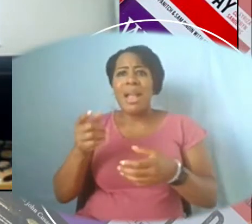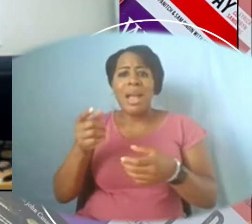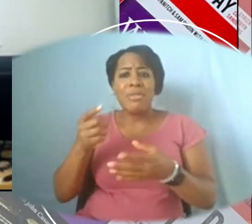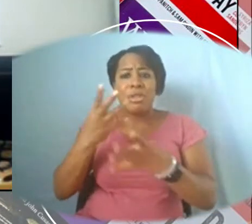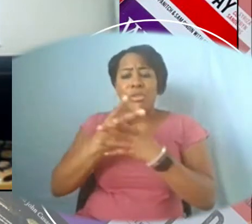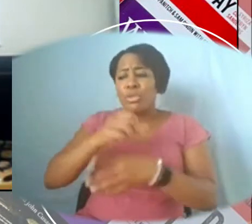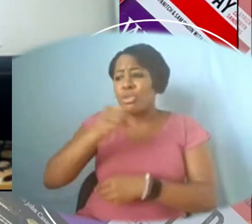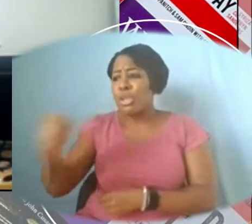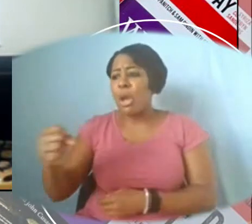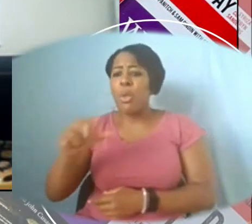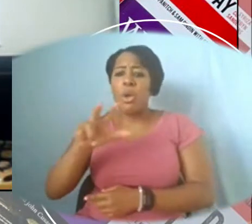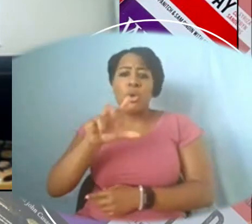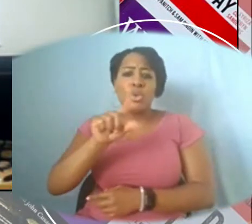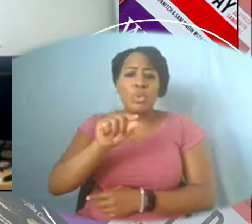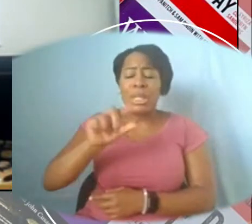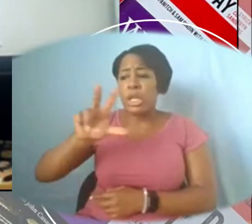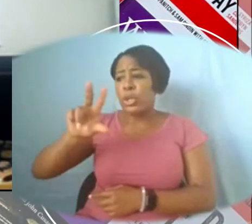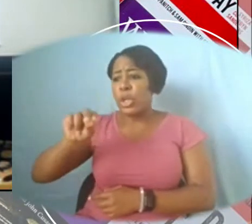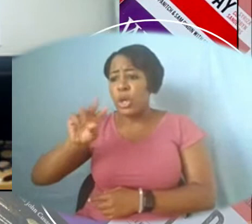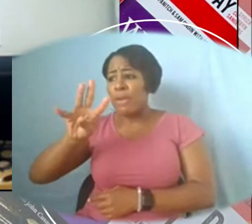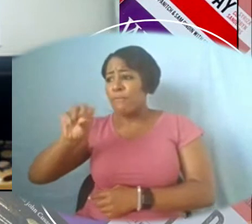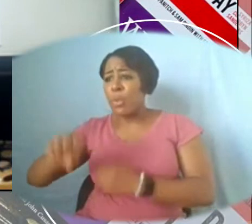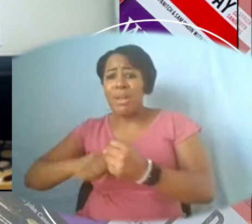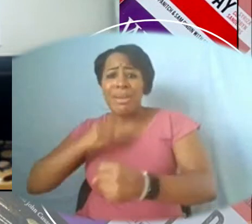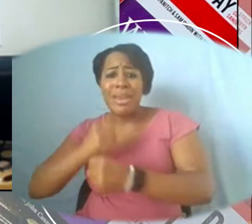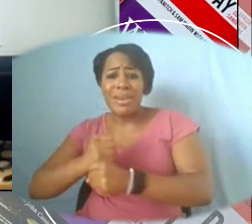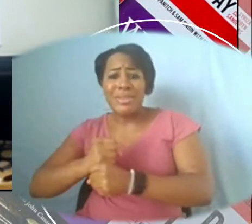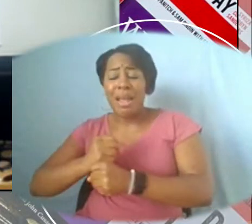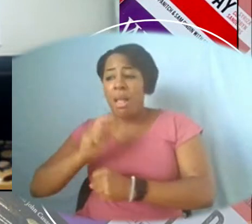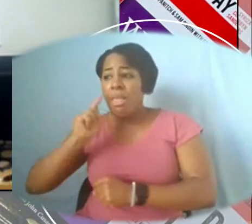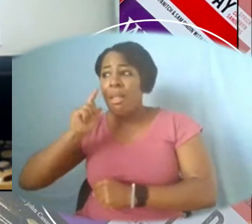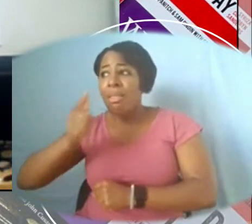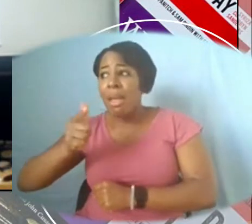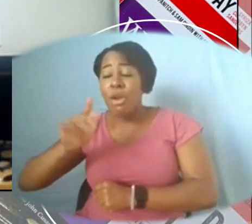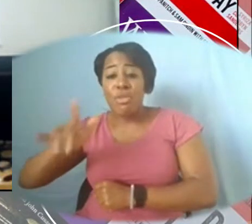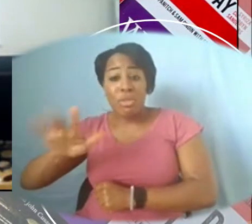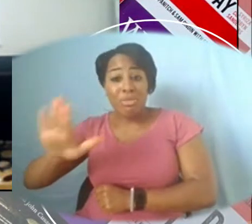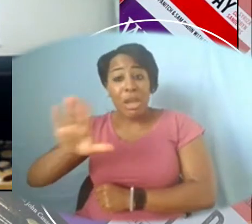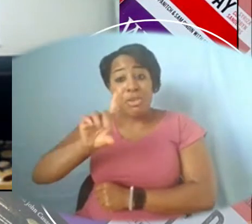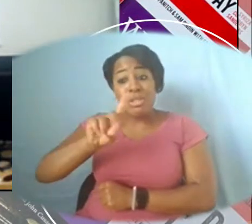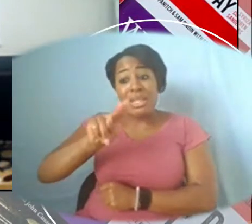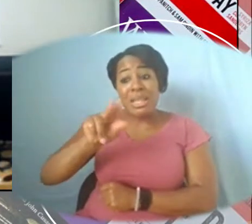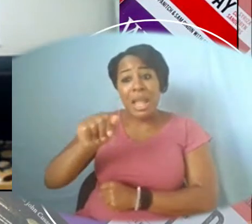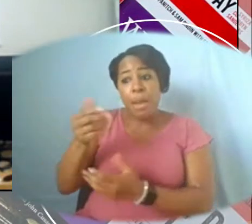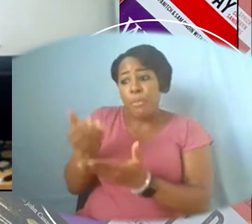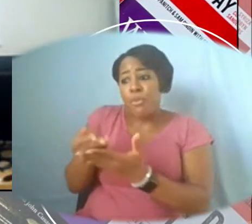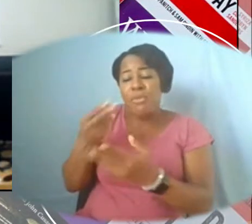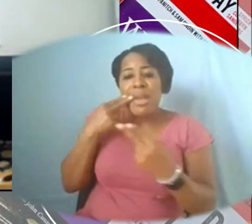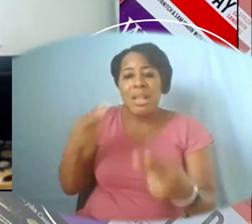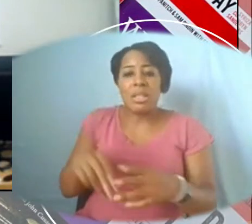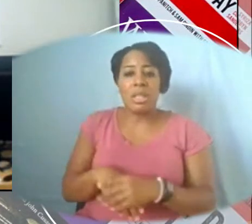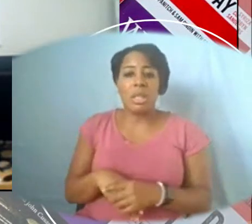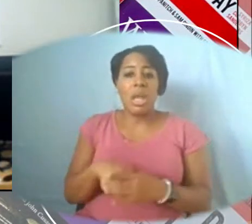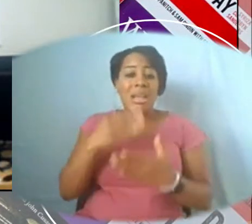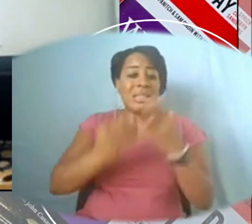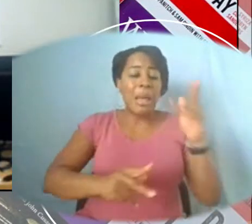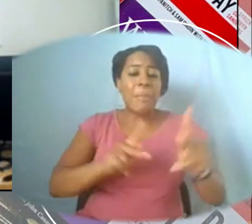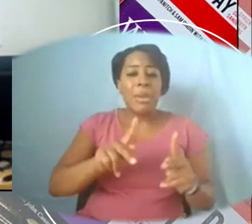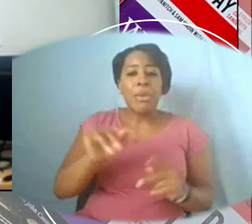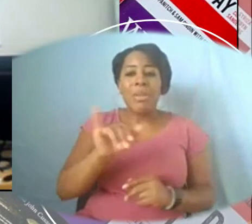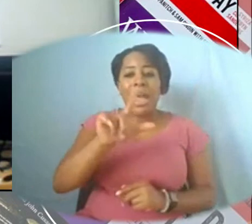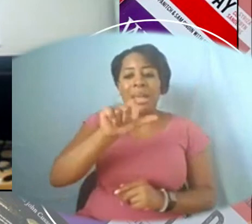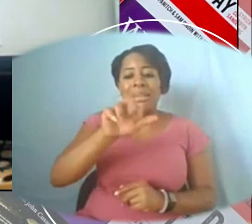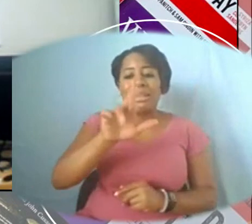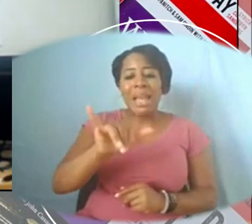DNA proved that they were innocent. But there are some people like Larry Green who DNA is not available to prove his innocence, and he's been in prison